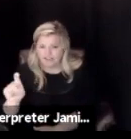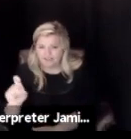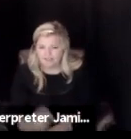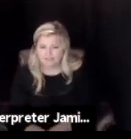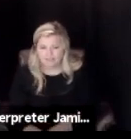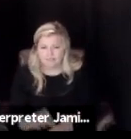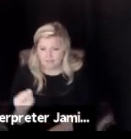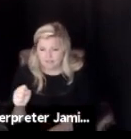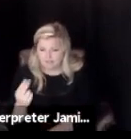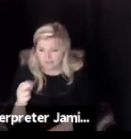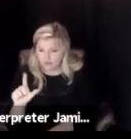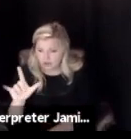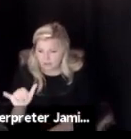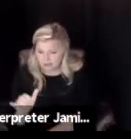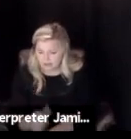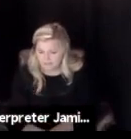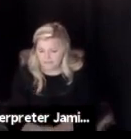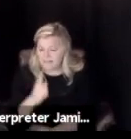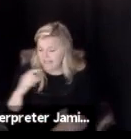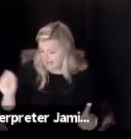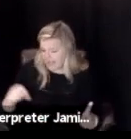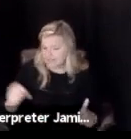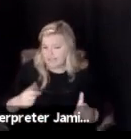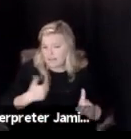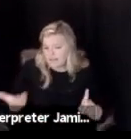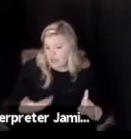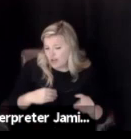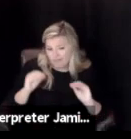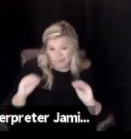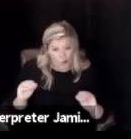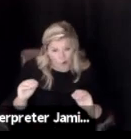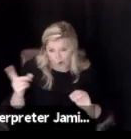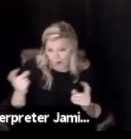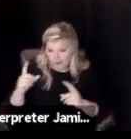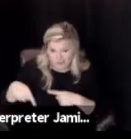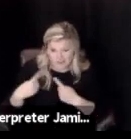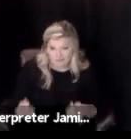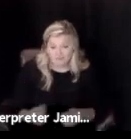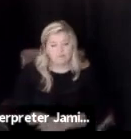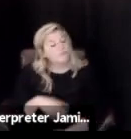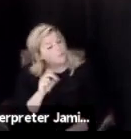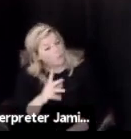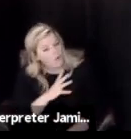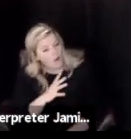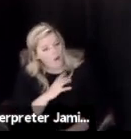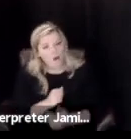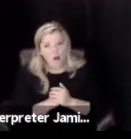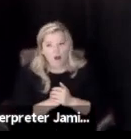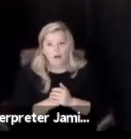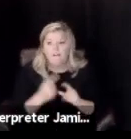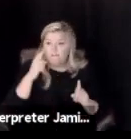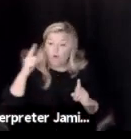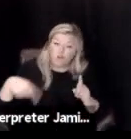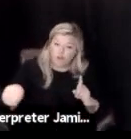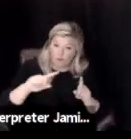Shelby, are you there? Yes, I'm here. I don't see any questions at the moment. Okay, so those of you who have